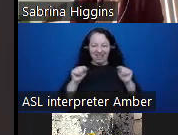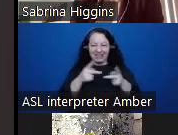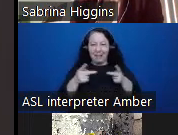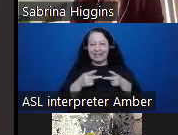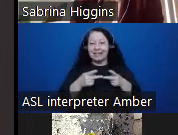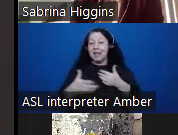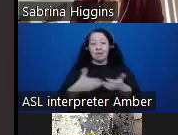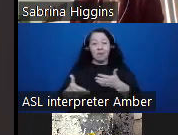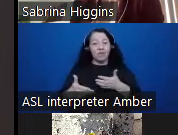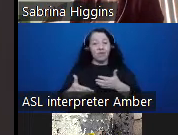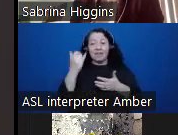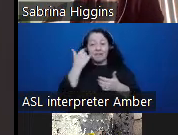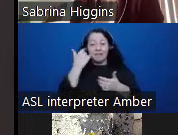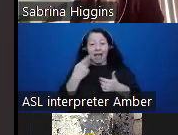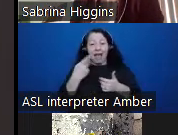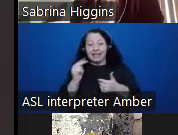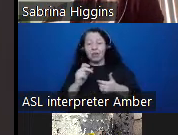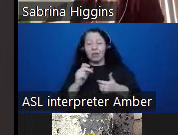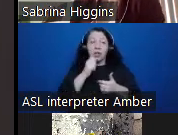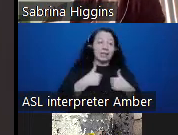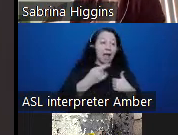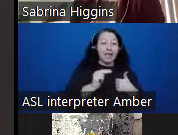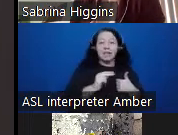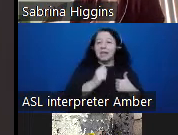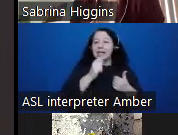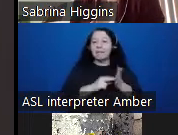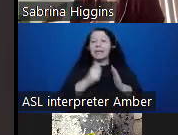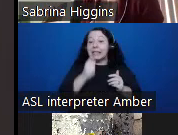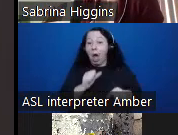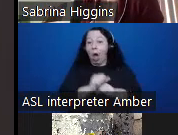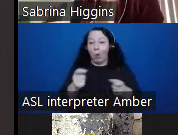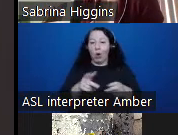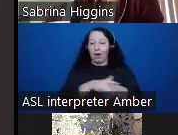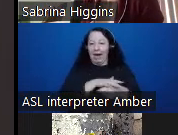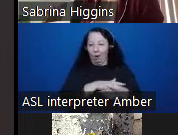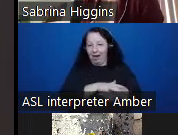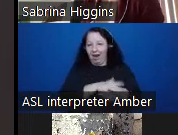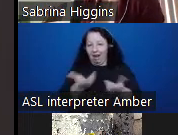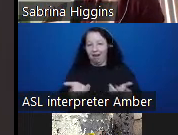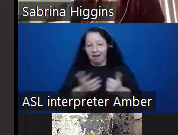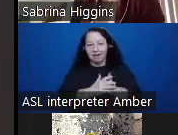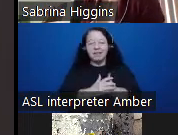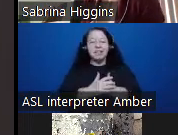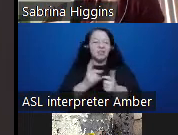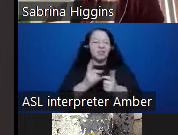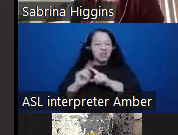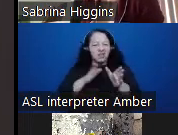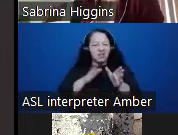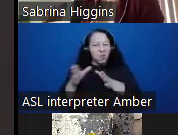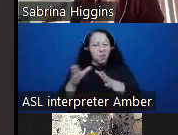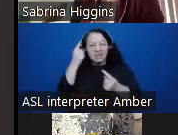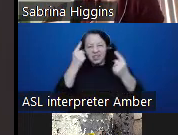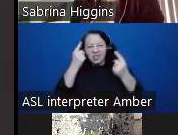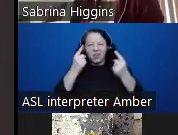it a workshop, or doesn't necessarily not make it a workshop. So there is a kind of different ways of thinking about